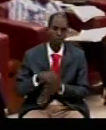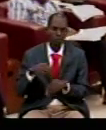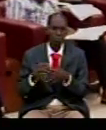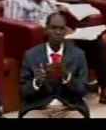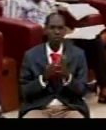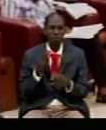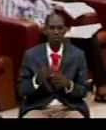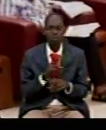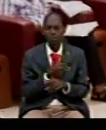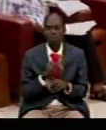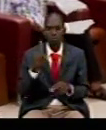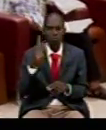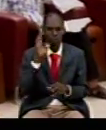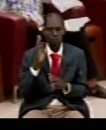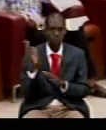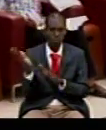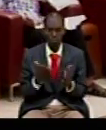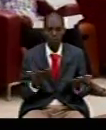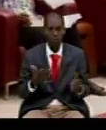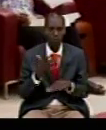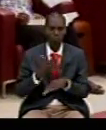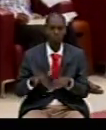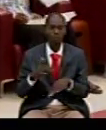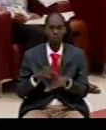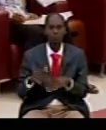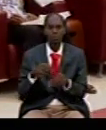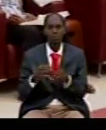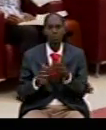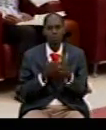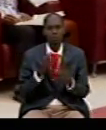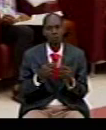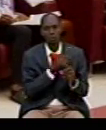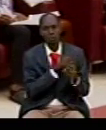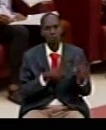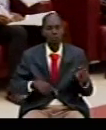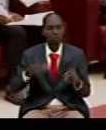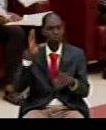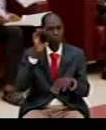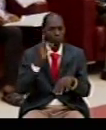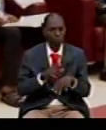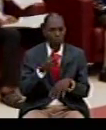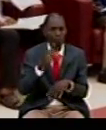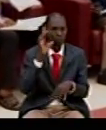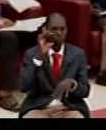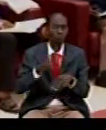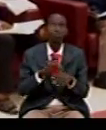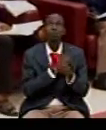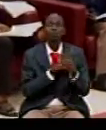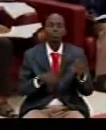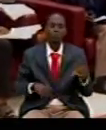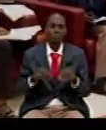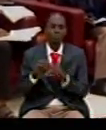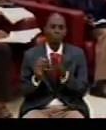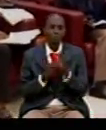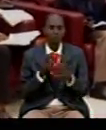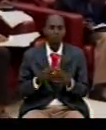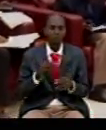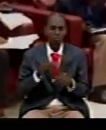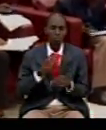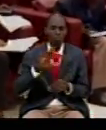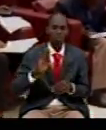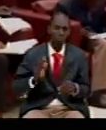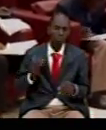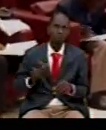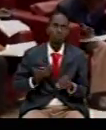here empty-handed. You will touch the Lord, and the Lord will touch you. In your soul, the Lord will touch you. In